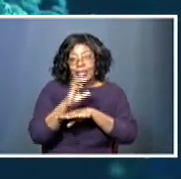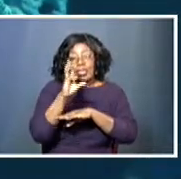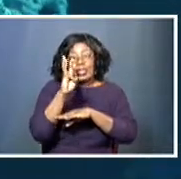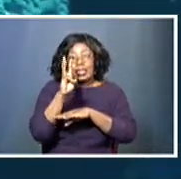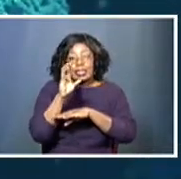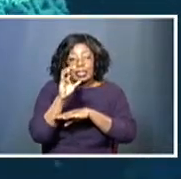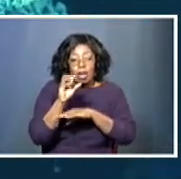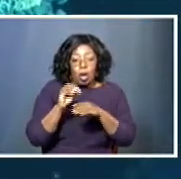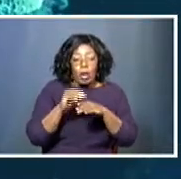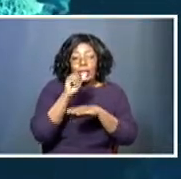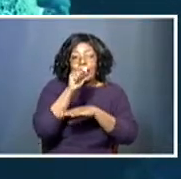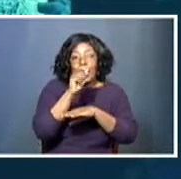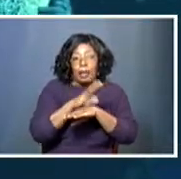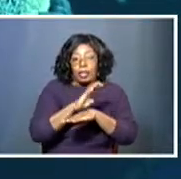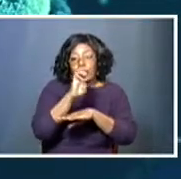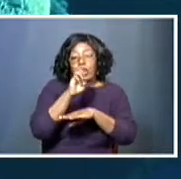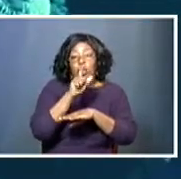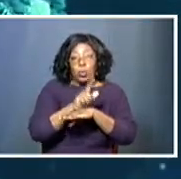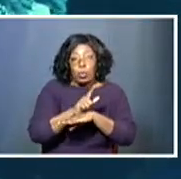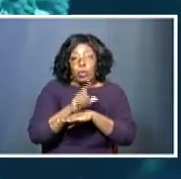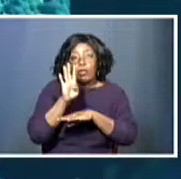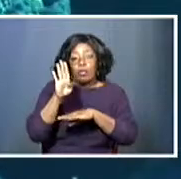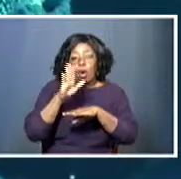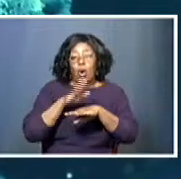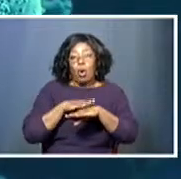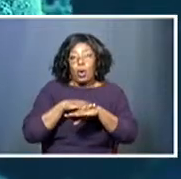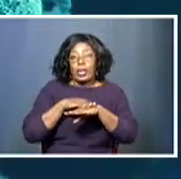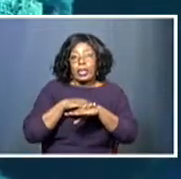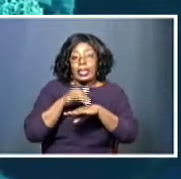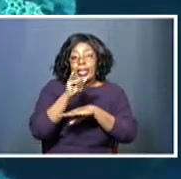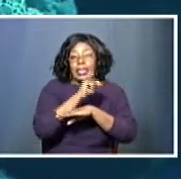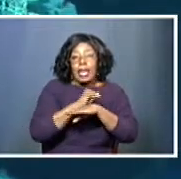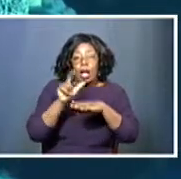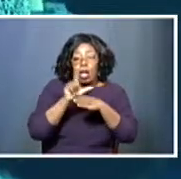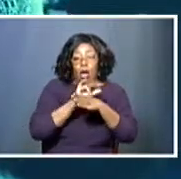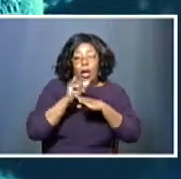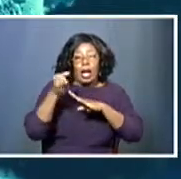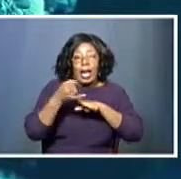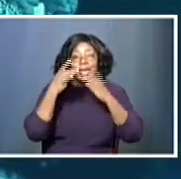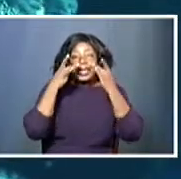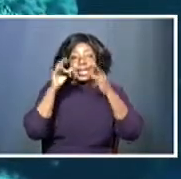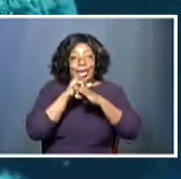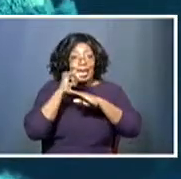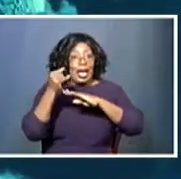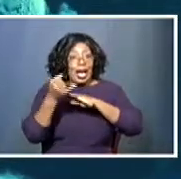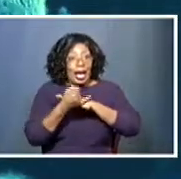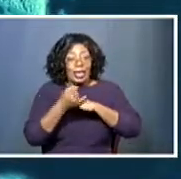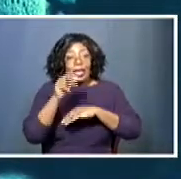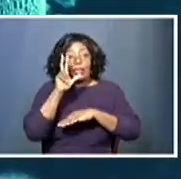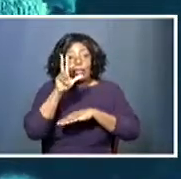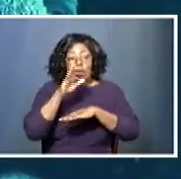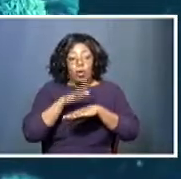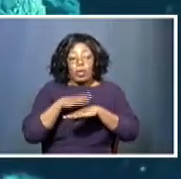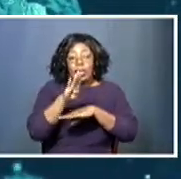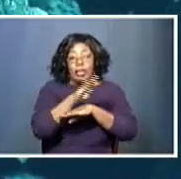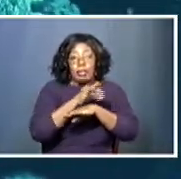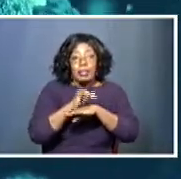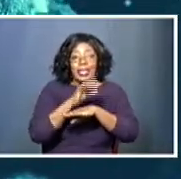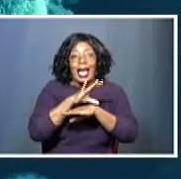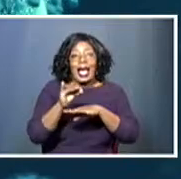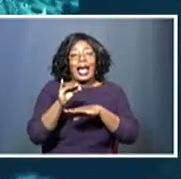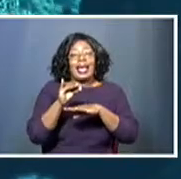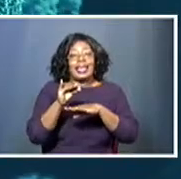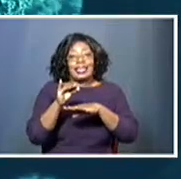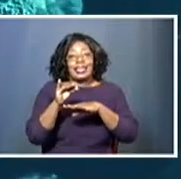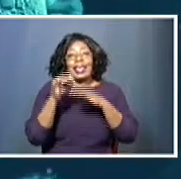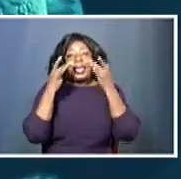6 each on Abaco and Eleuthera, 4 on Inagua, Long Island, and Cat Island, and 3 on Bimini and Cat